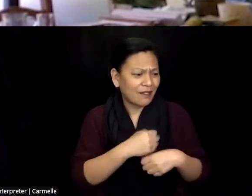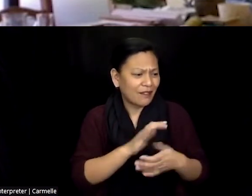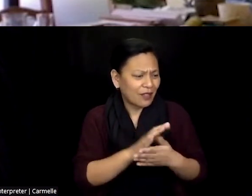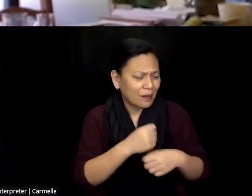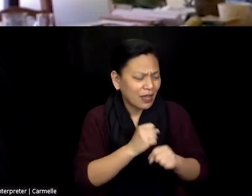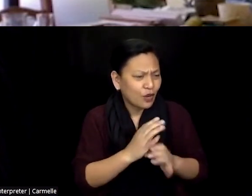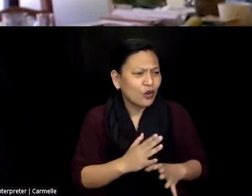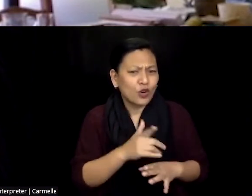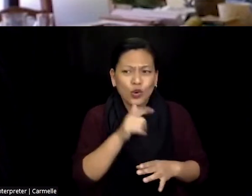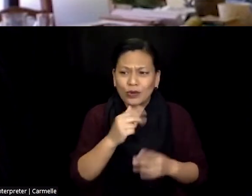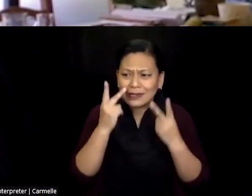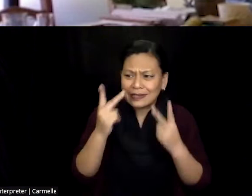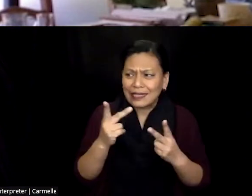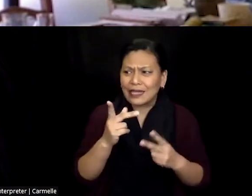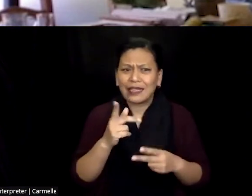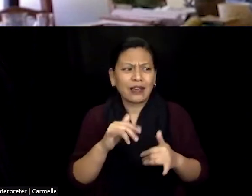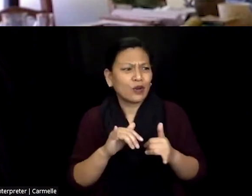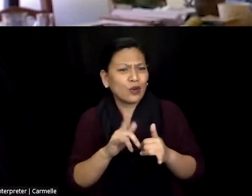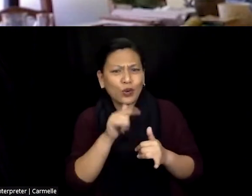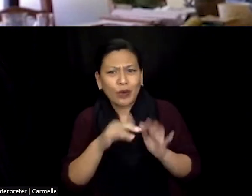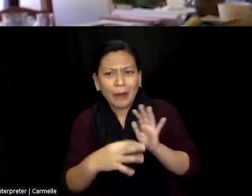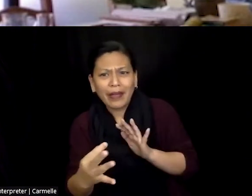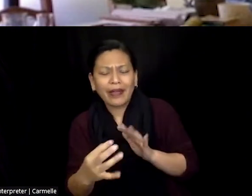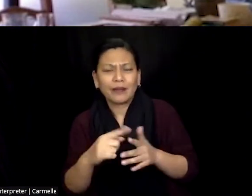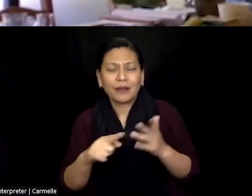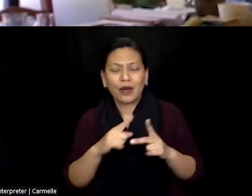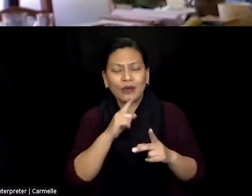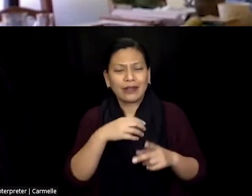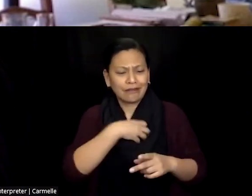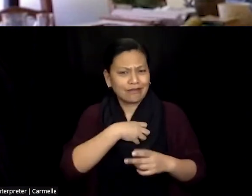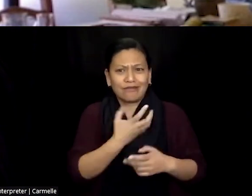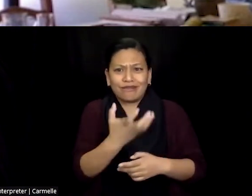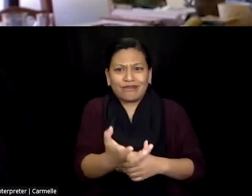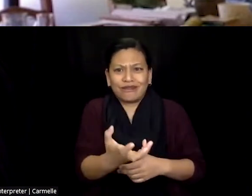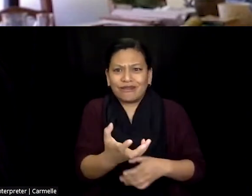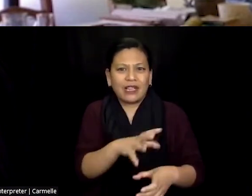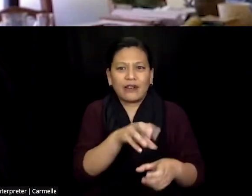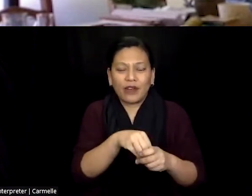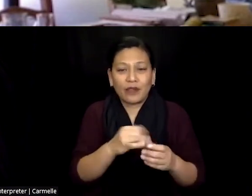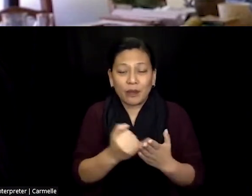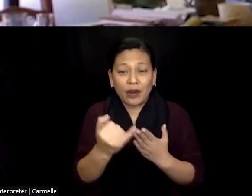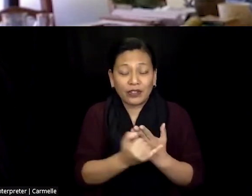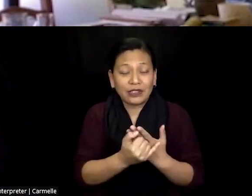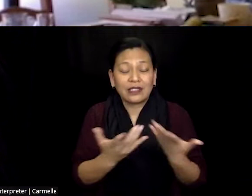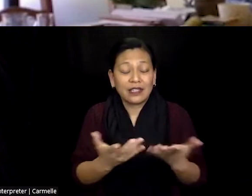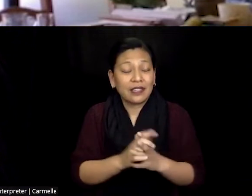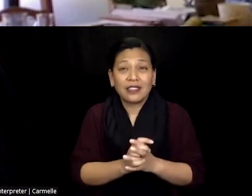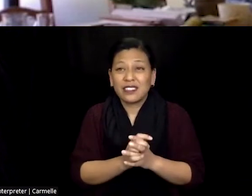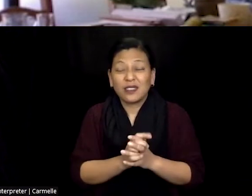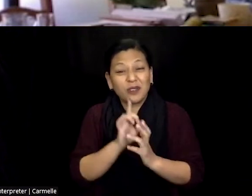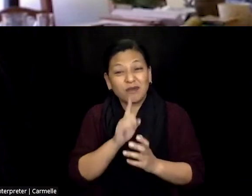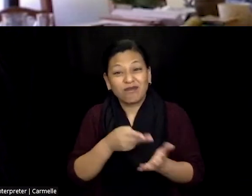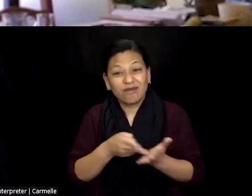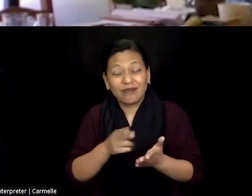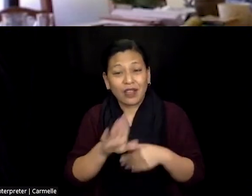help you. You feel like nobody's going to see the thing, and you really care about it with your whole heart. So yeah, I mean, we got met with every